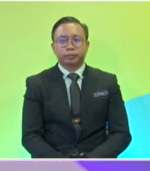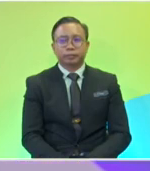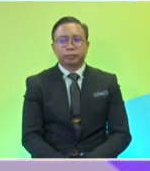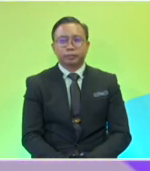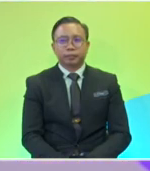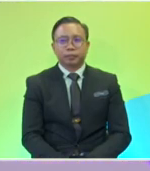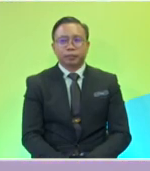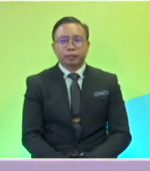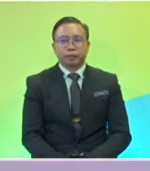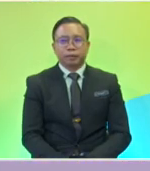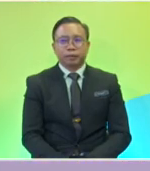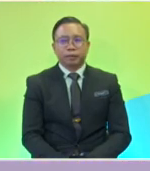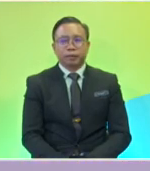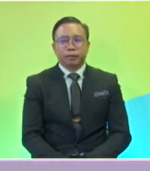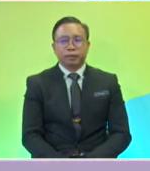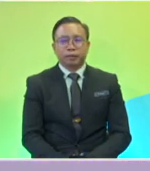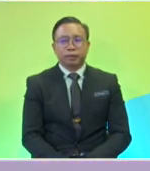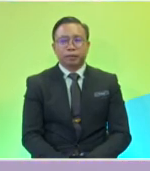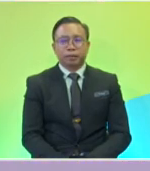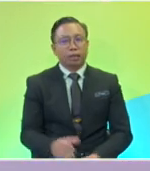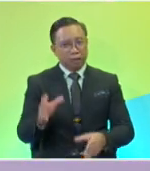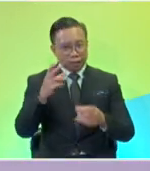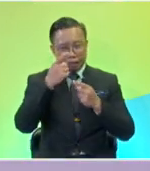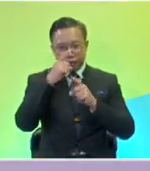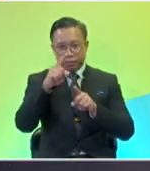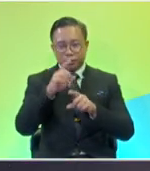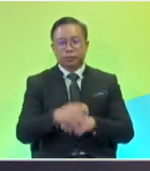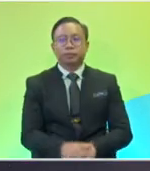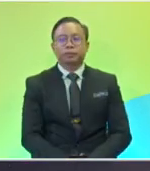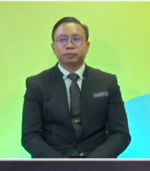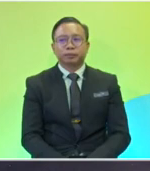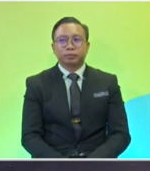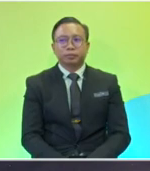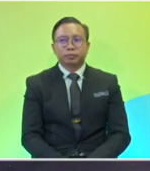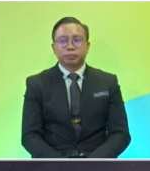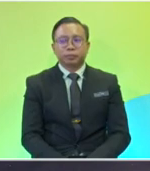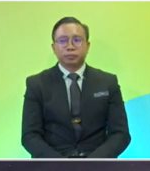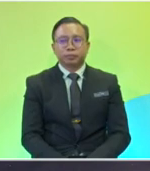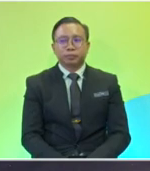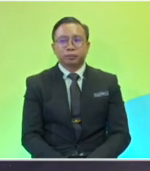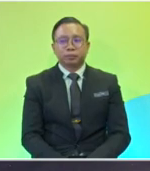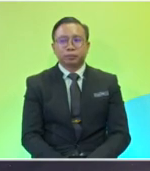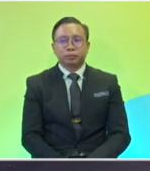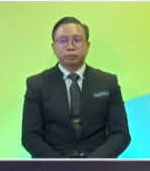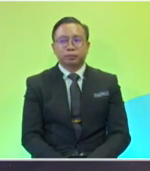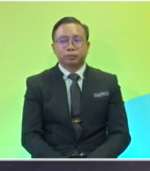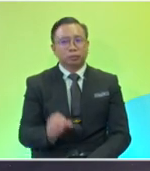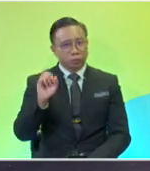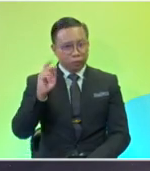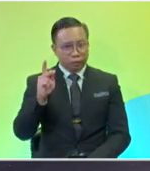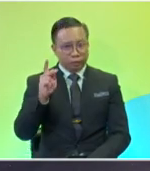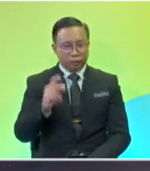I didn't need a clue, teacher. See, she didn't need a clue already. She can answer. Okay. It's a hospital. Okay.